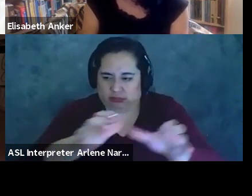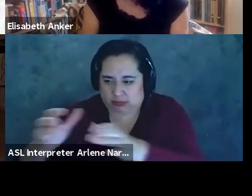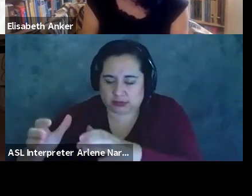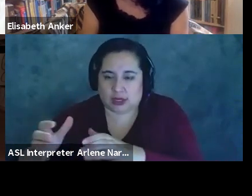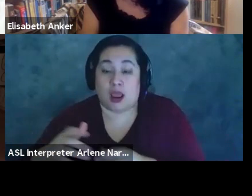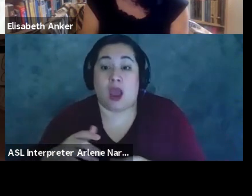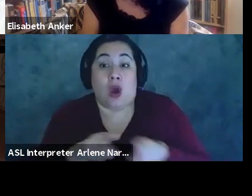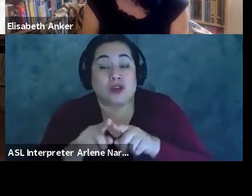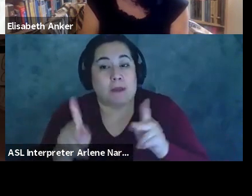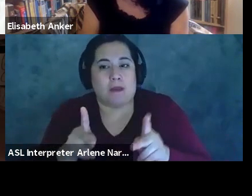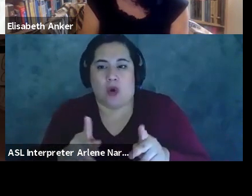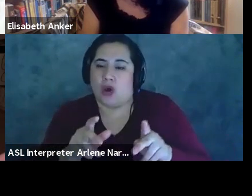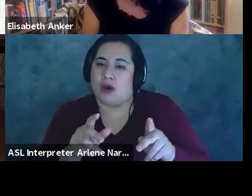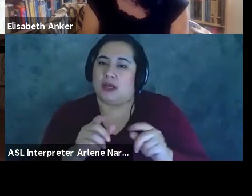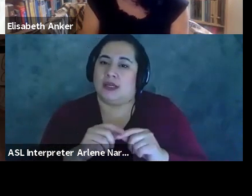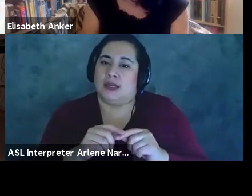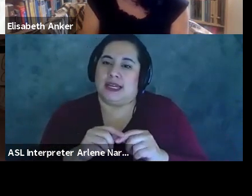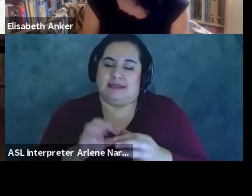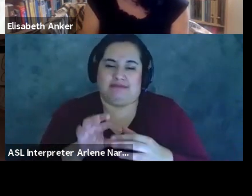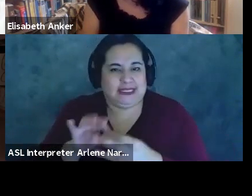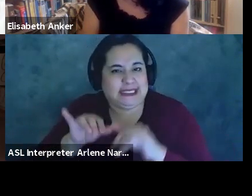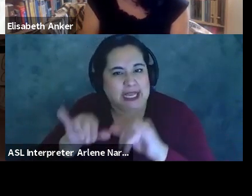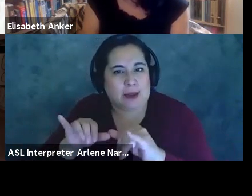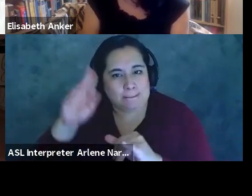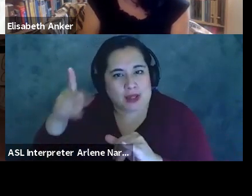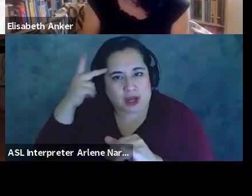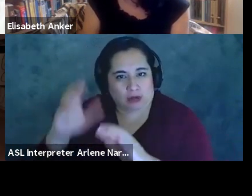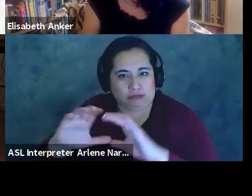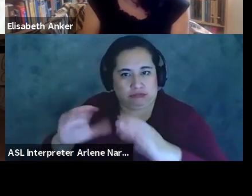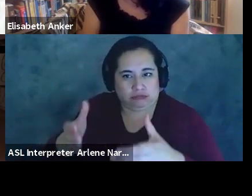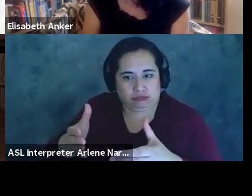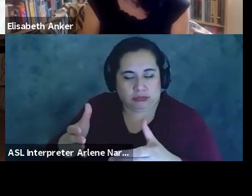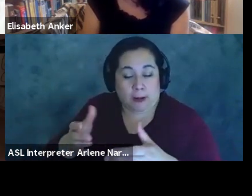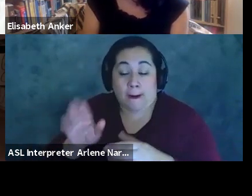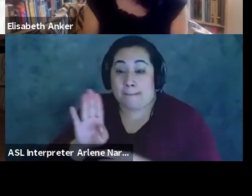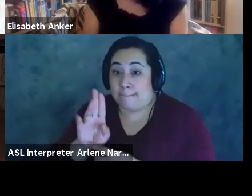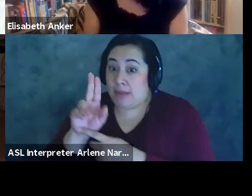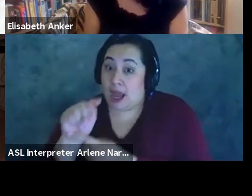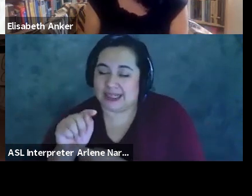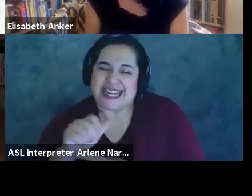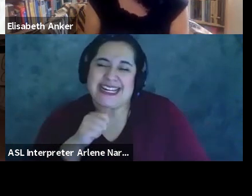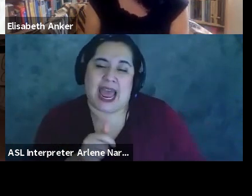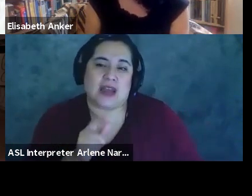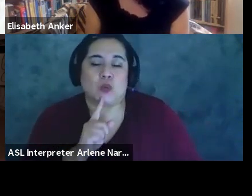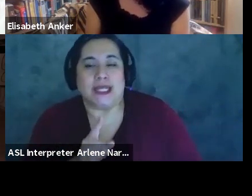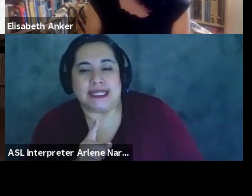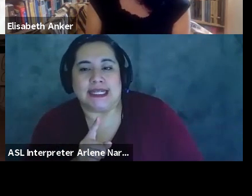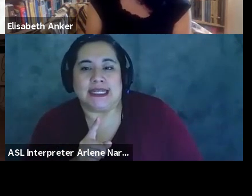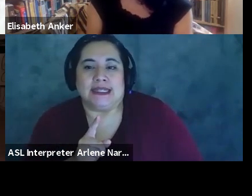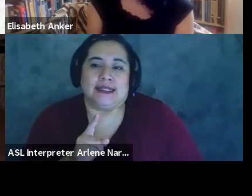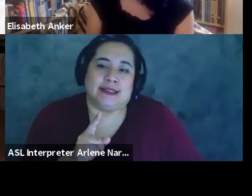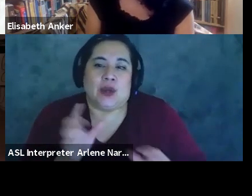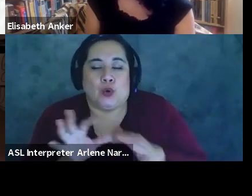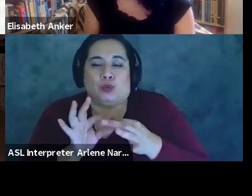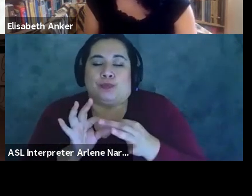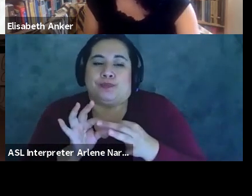people who belong to the same political body community, but are not necessarily